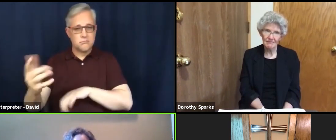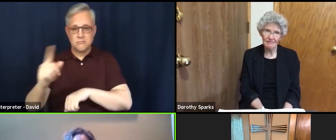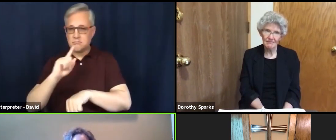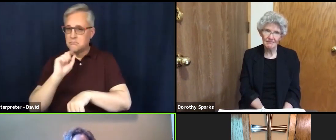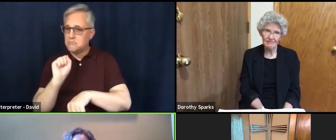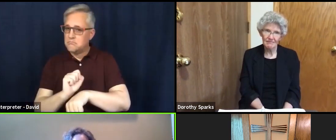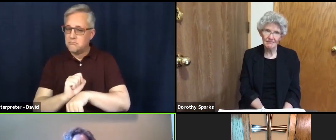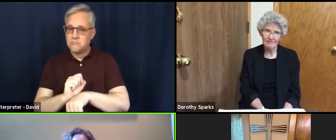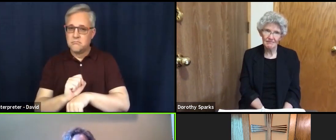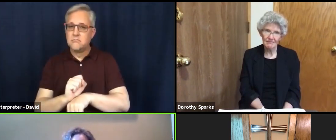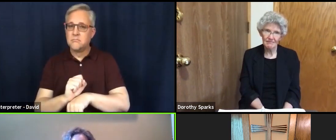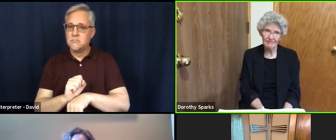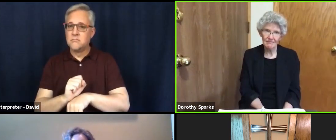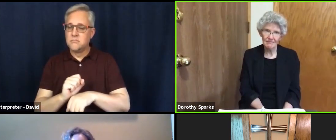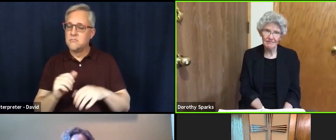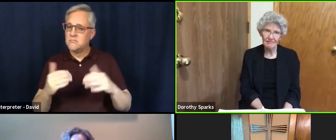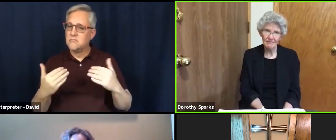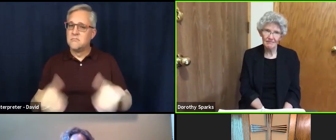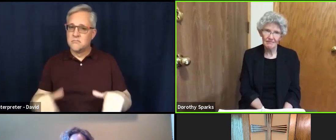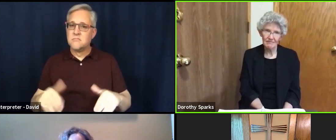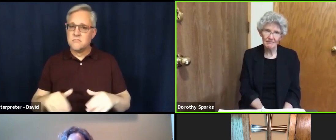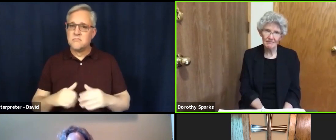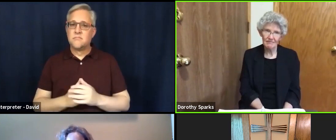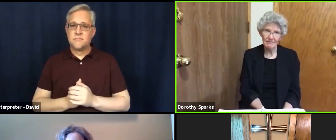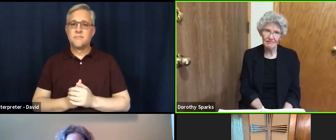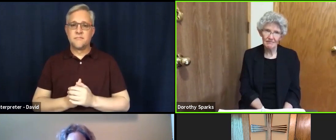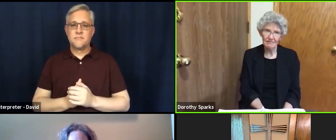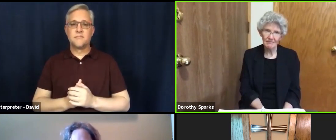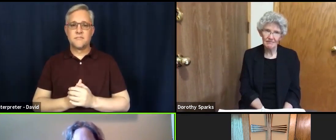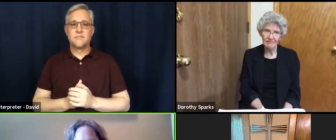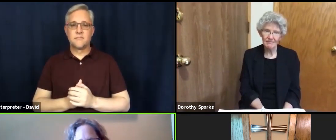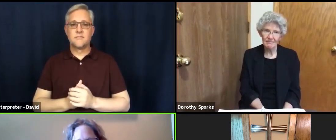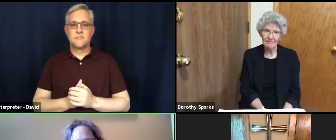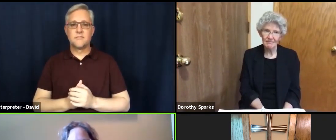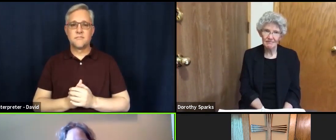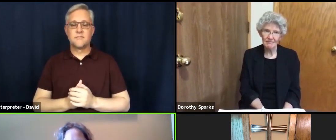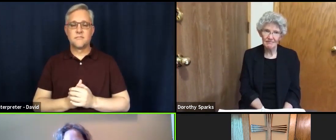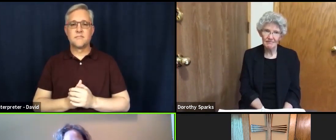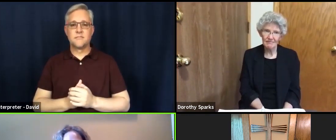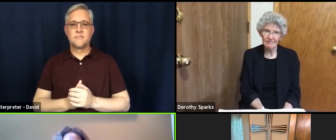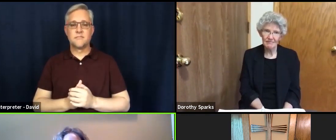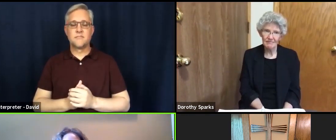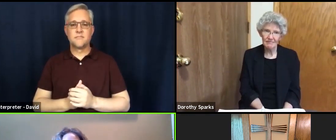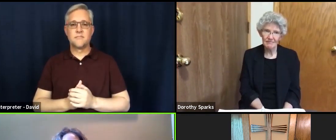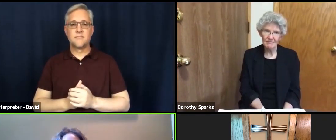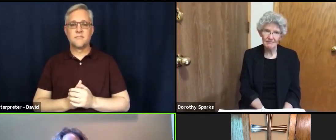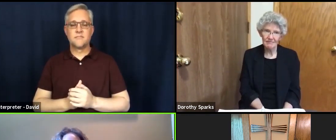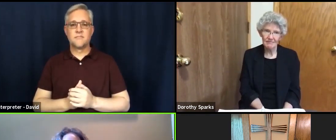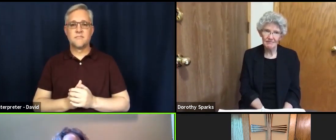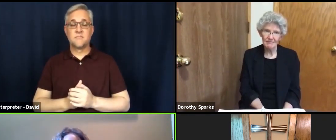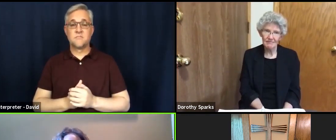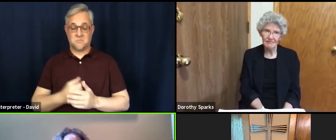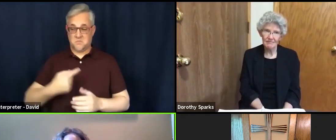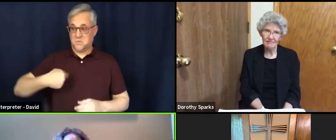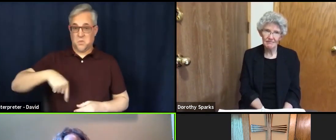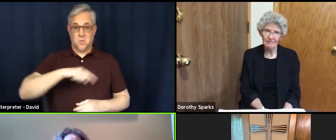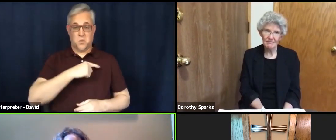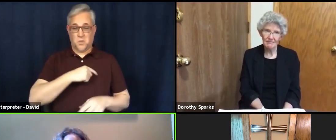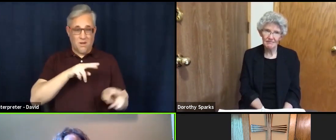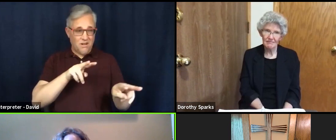Our hearts are breaking.